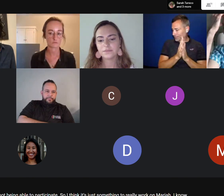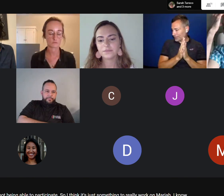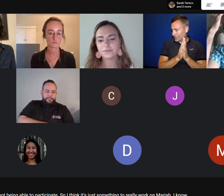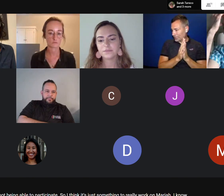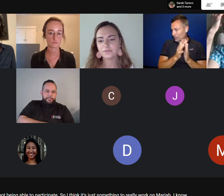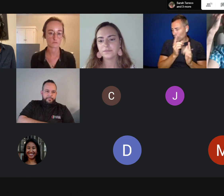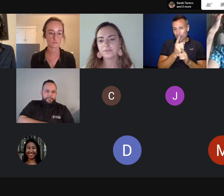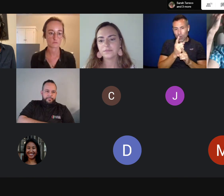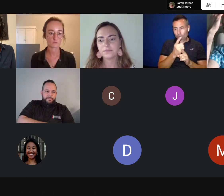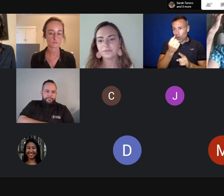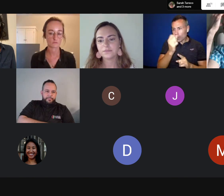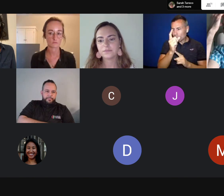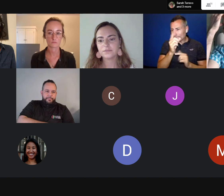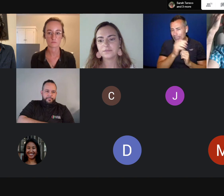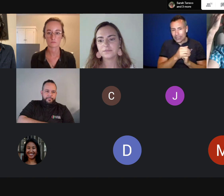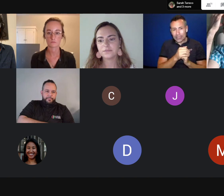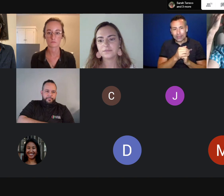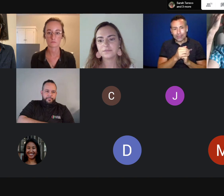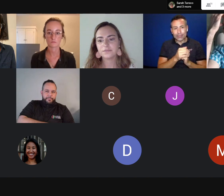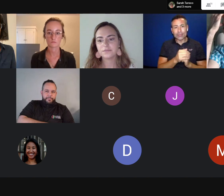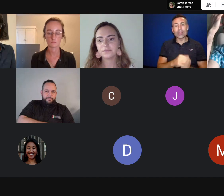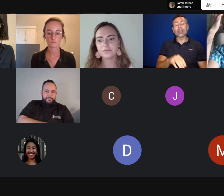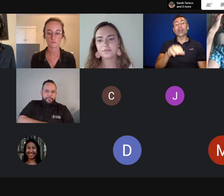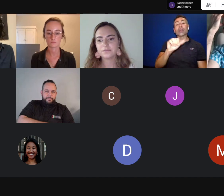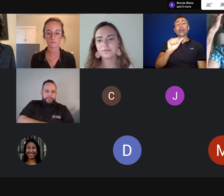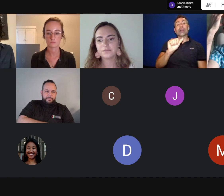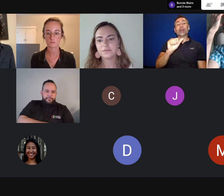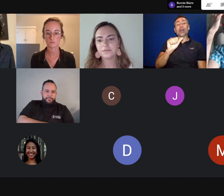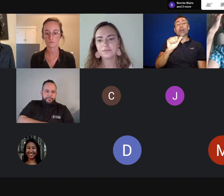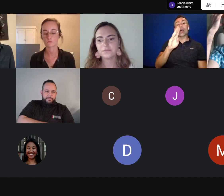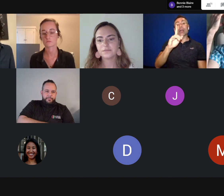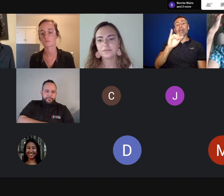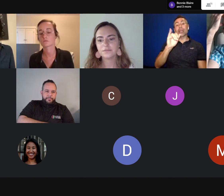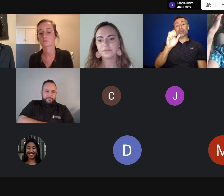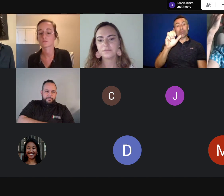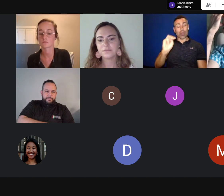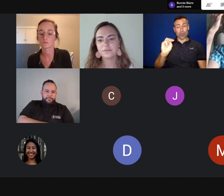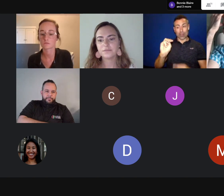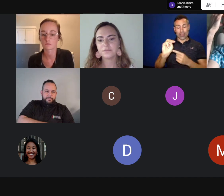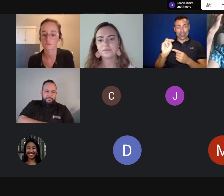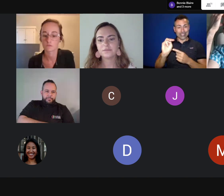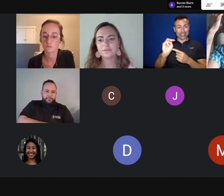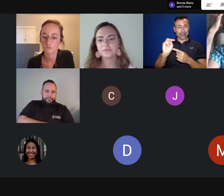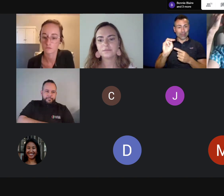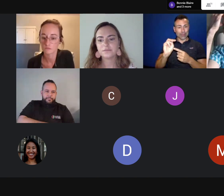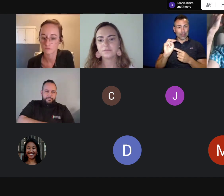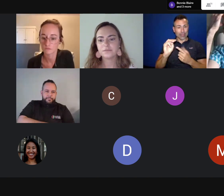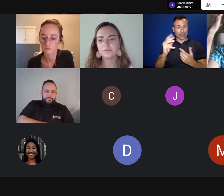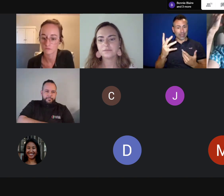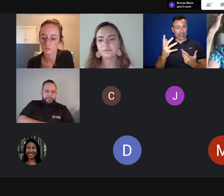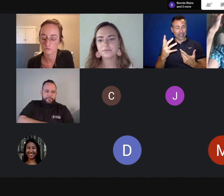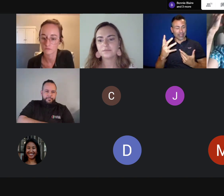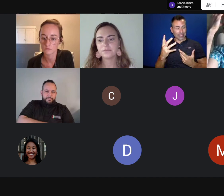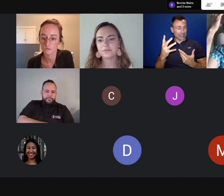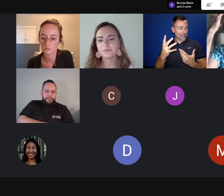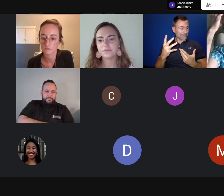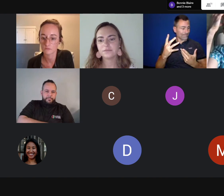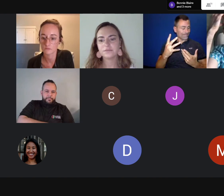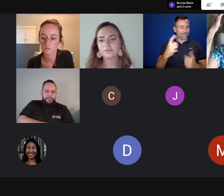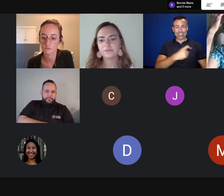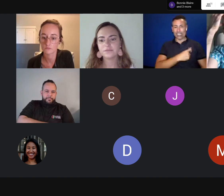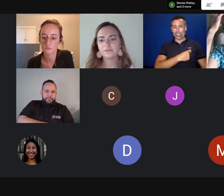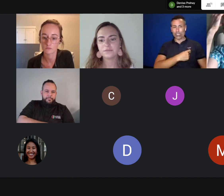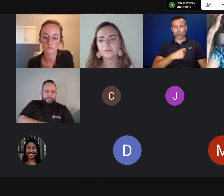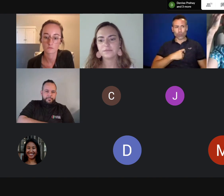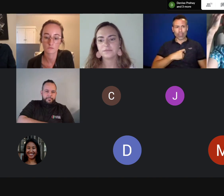here. So ableism is really very much also ingrained into the very fabric of our society. And